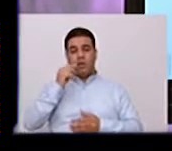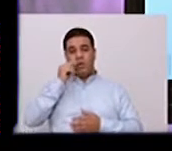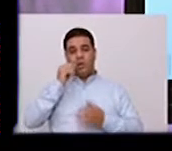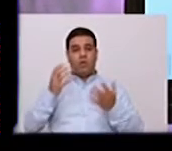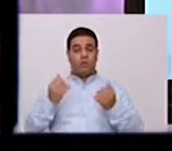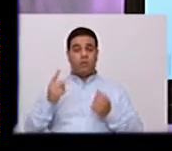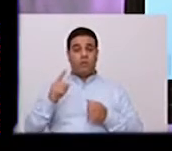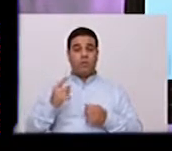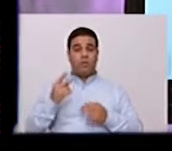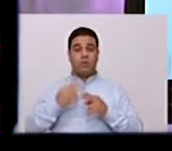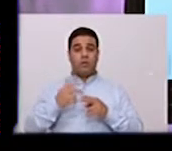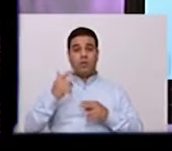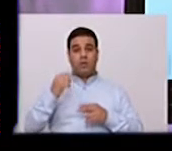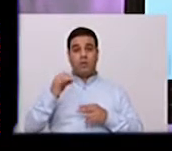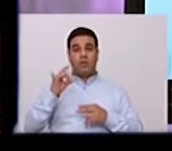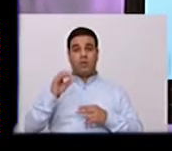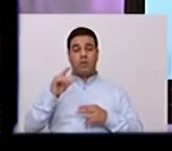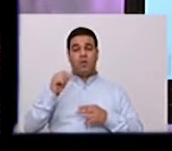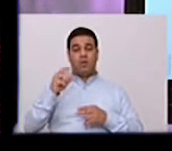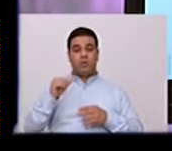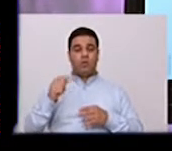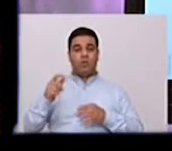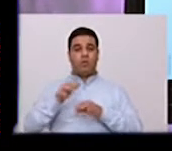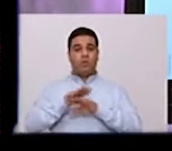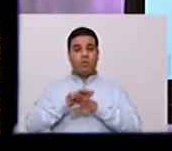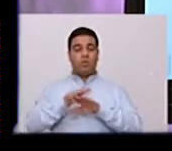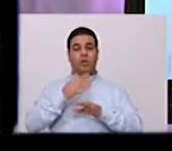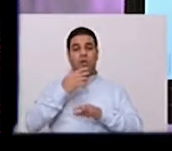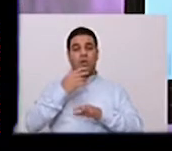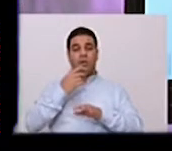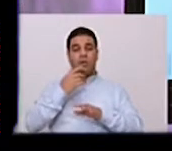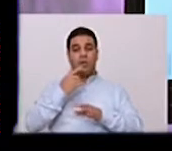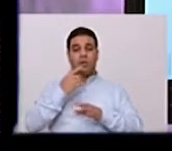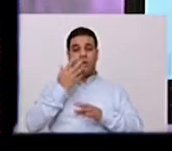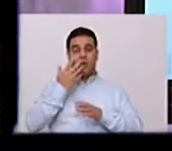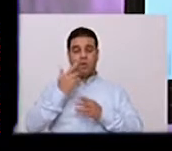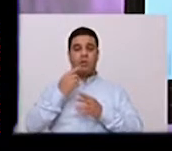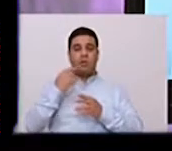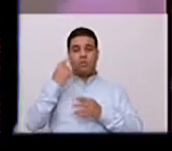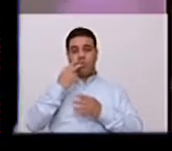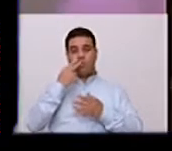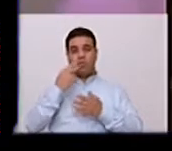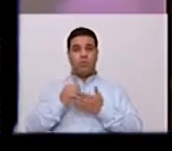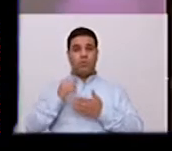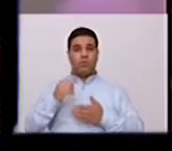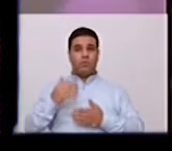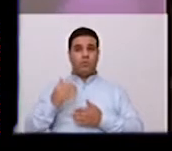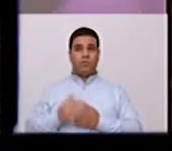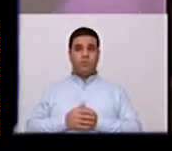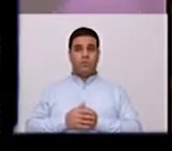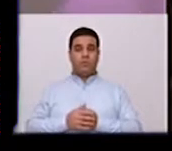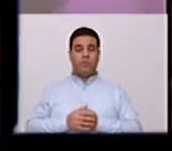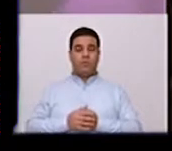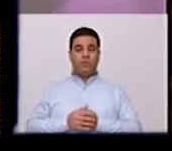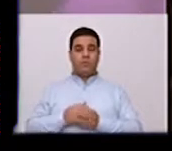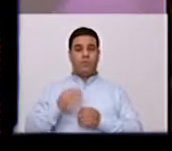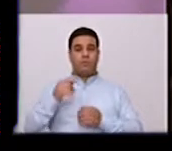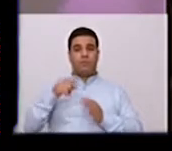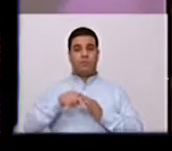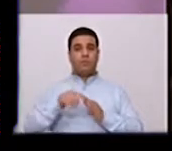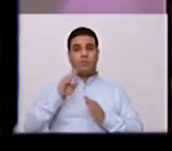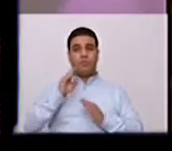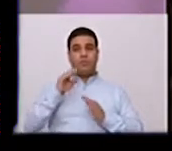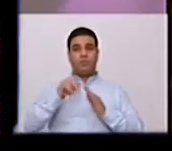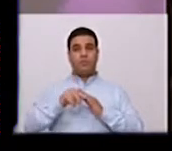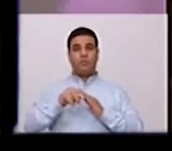chunki getrozigotali holatdagina u toshbaqarangni yuzaga chiqaradi. Birinchi urg'ochi organizmdan bitta